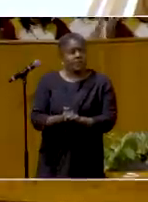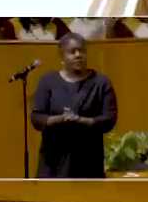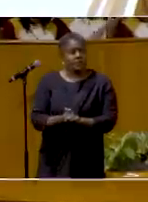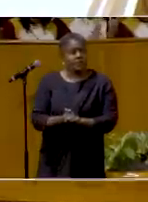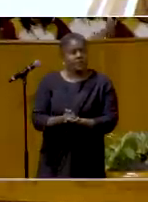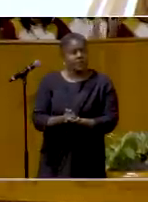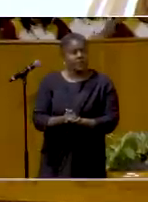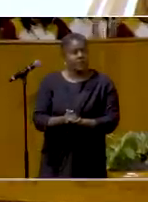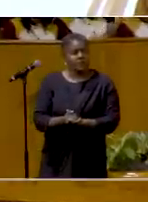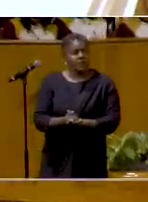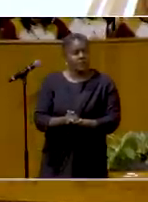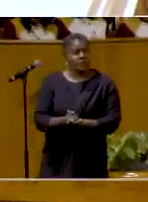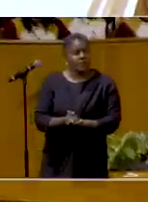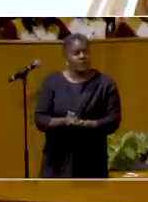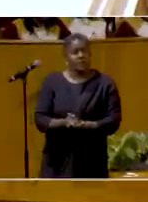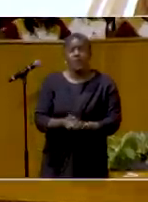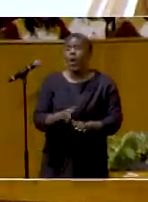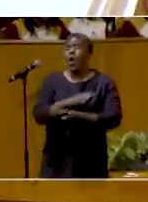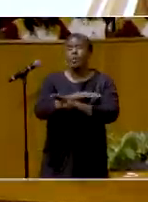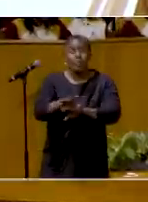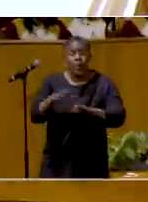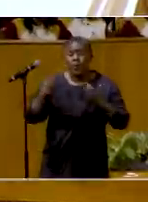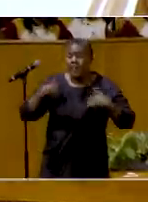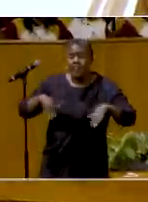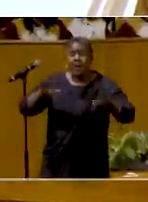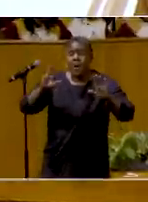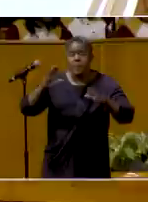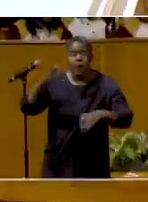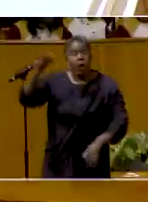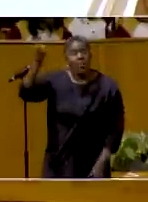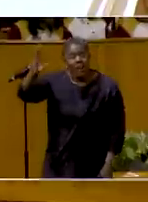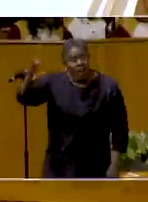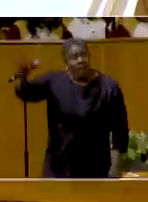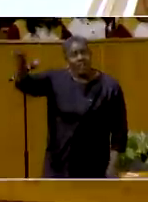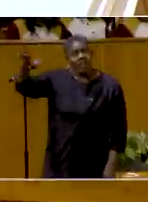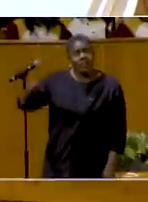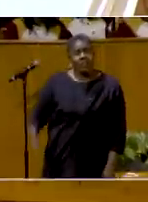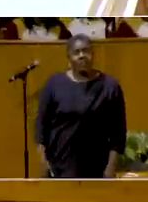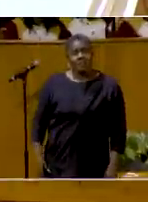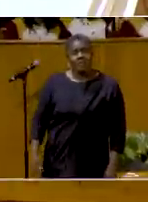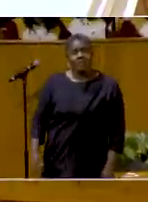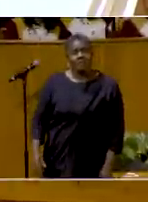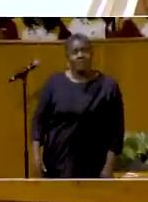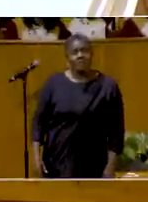Don't give up on God.